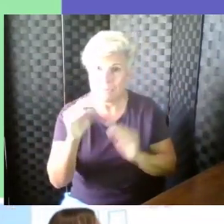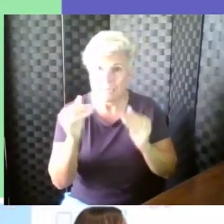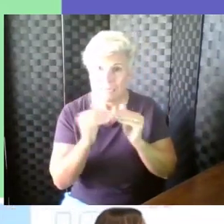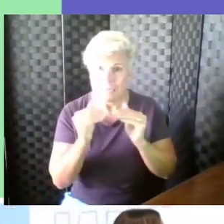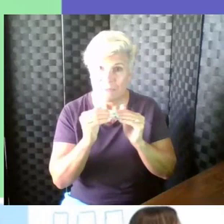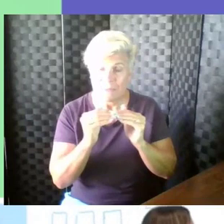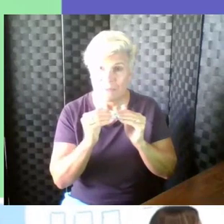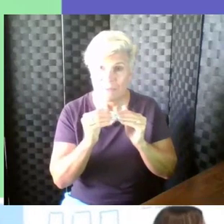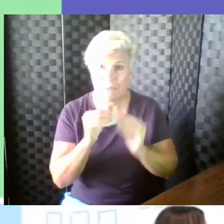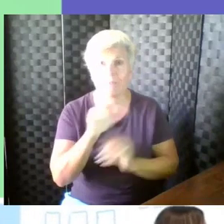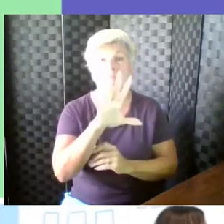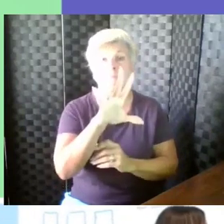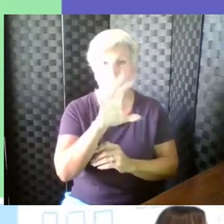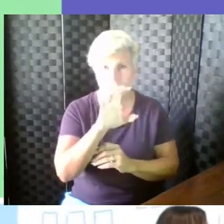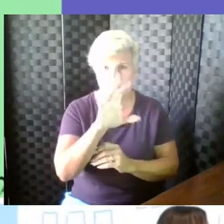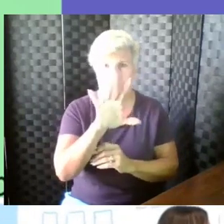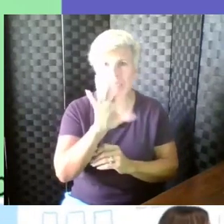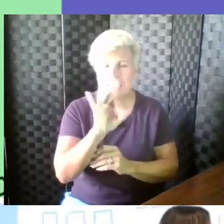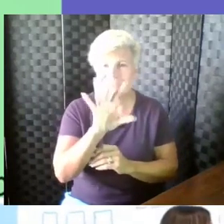we get